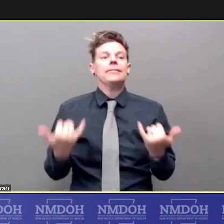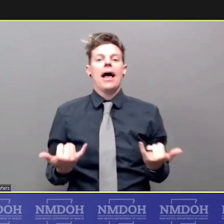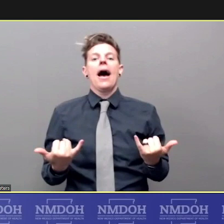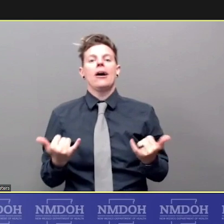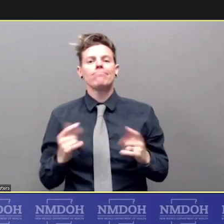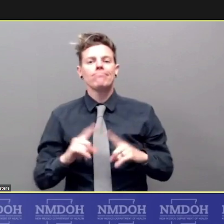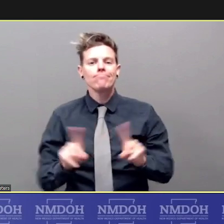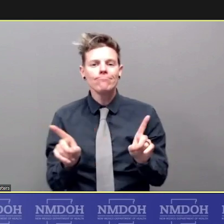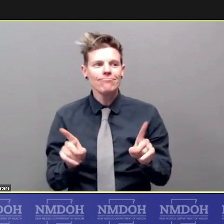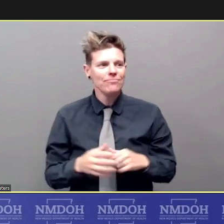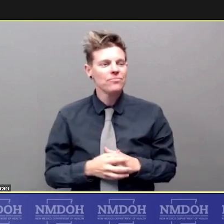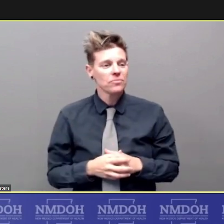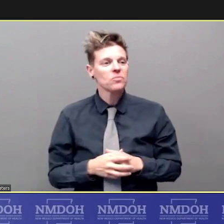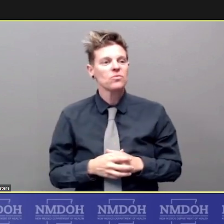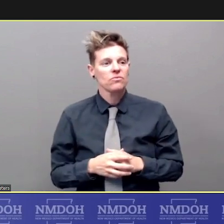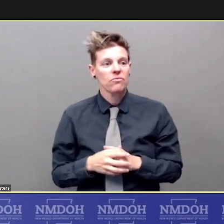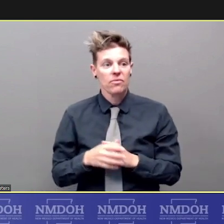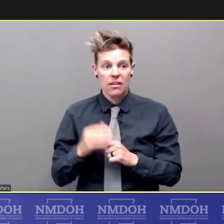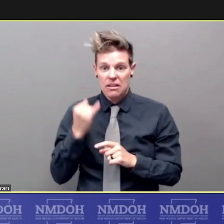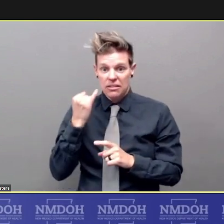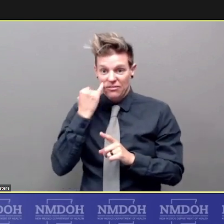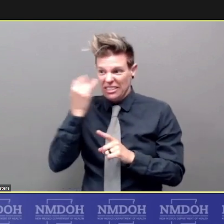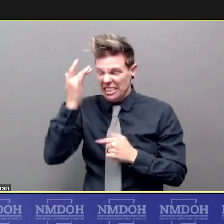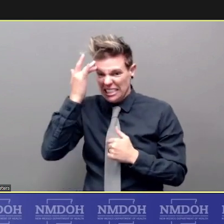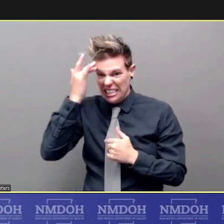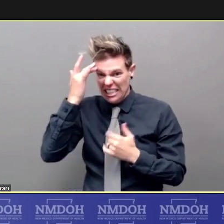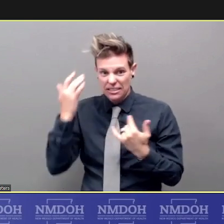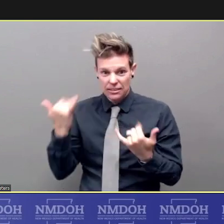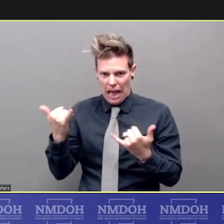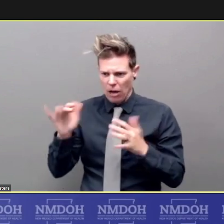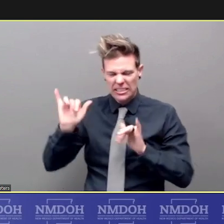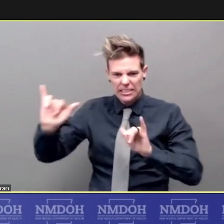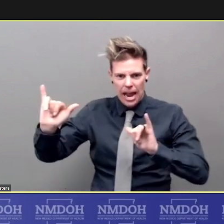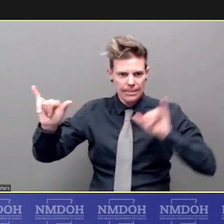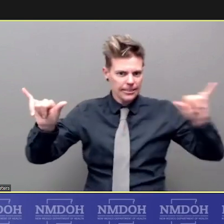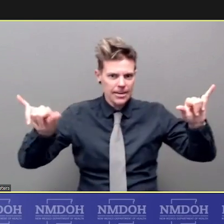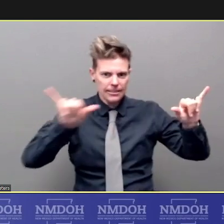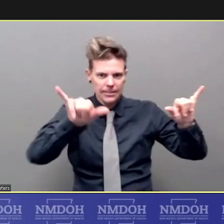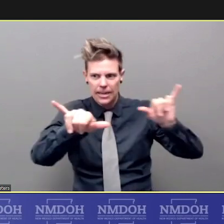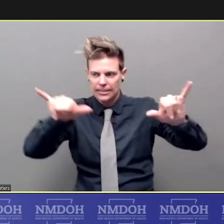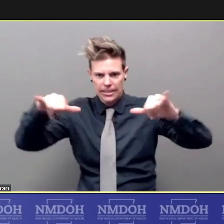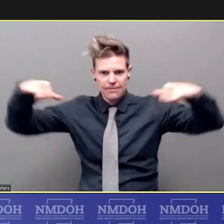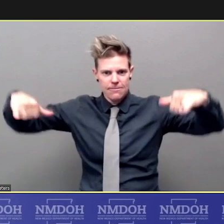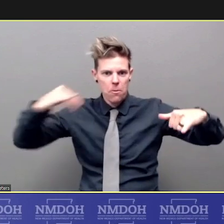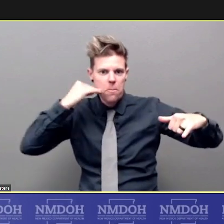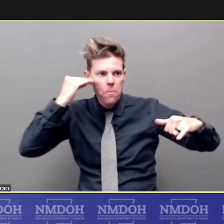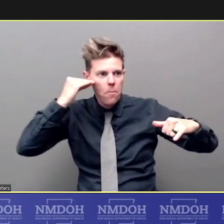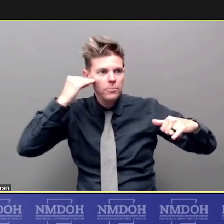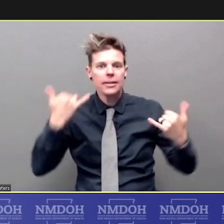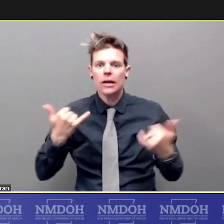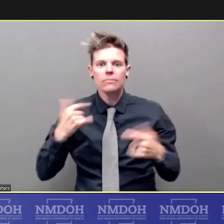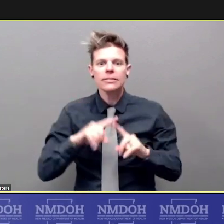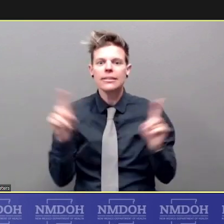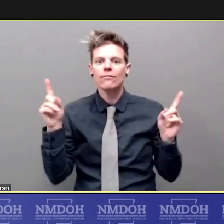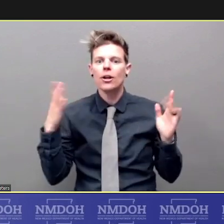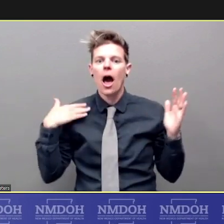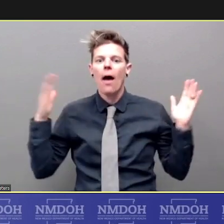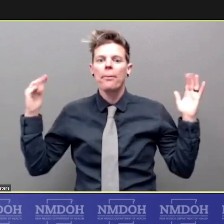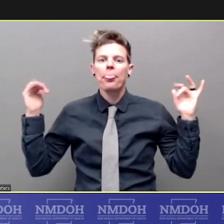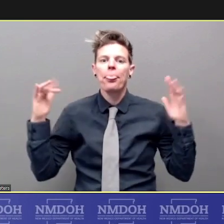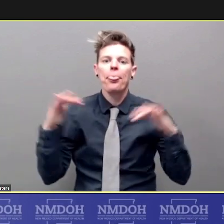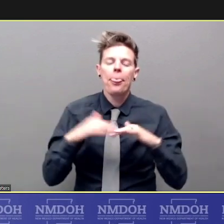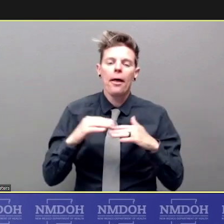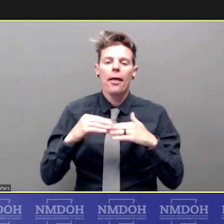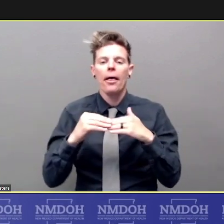sick away from them. So yes, our precautions are a little bit different now, and I think we're seeing the effect of